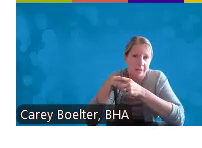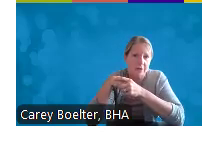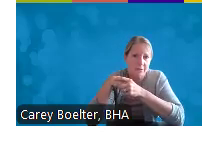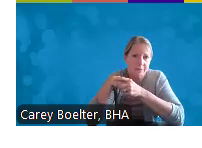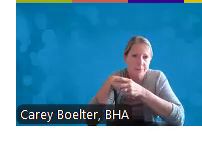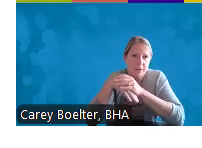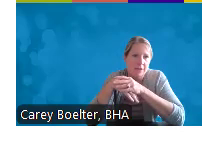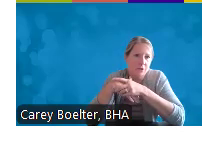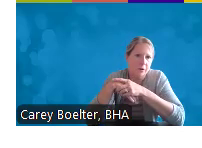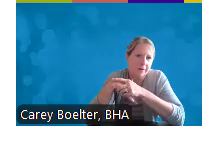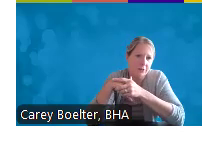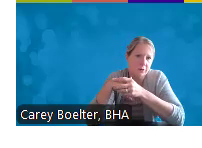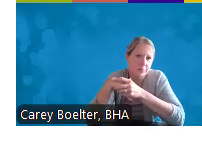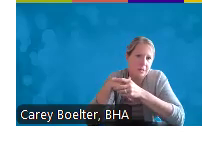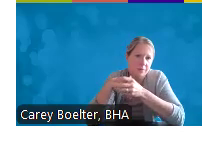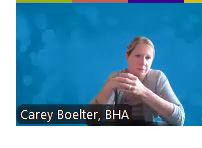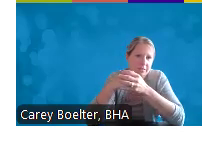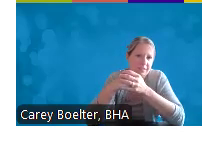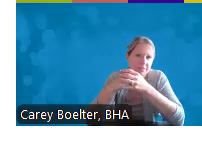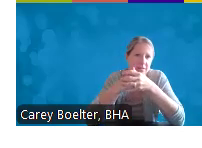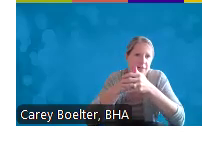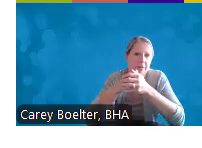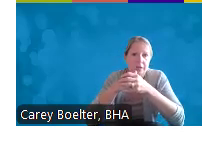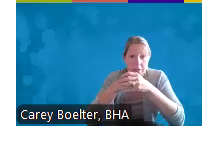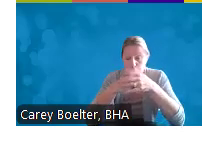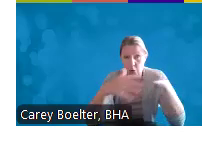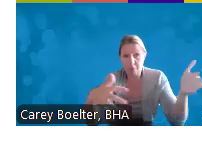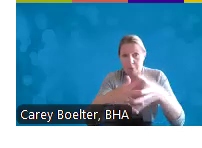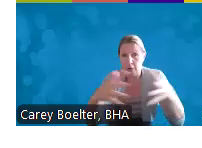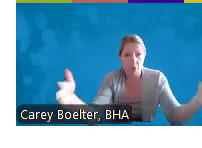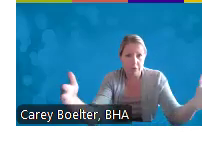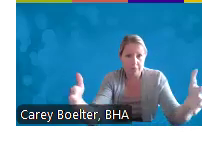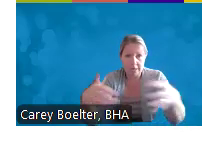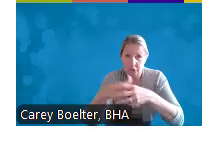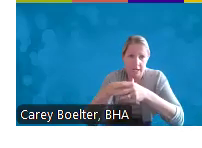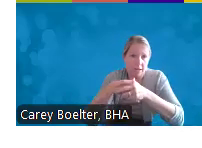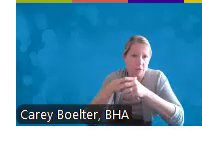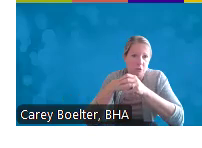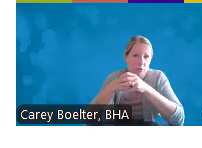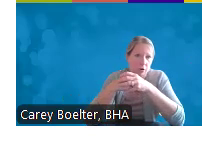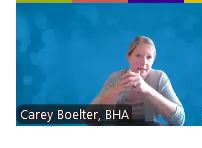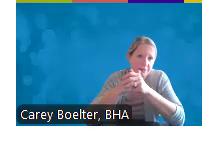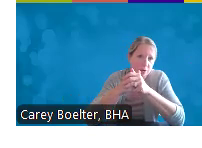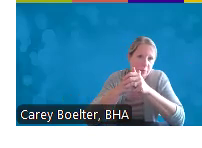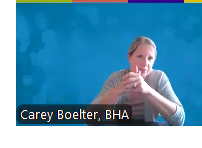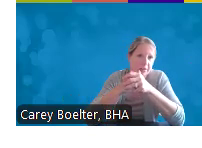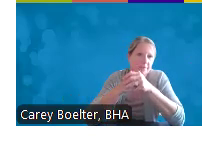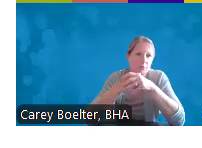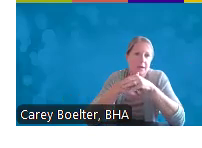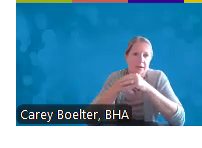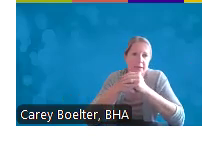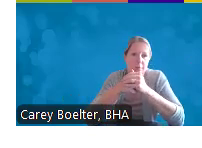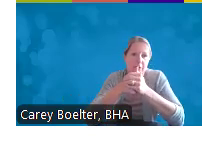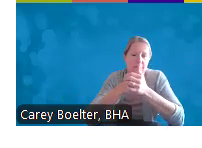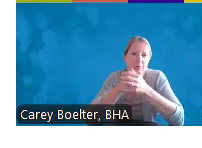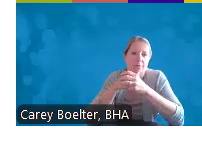their providers. And so our advisory committee consisted of 12 people other than BHA. Those were our ASO representatives.